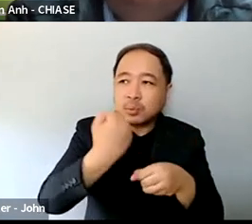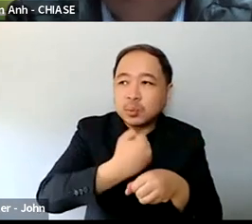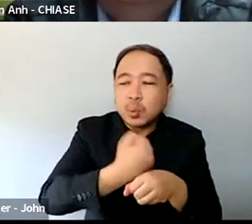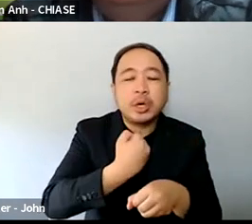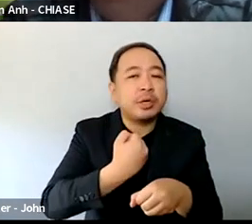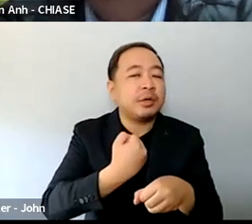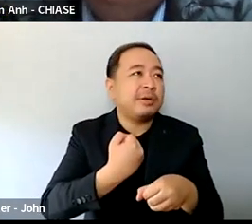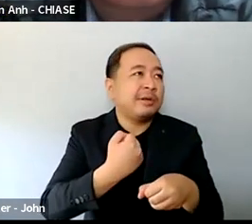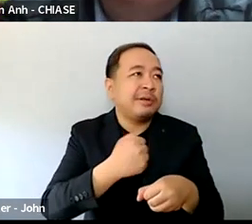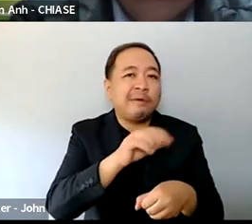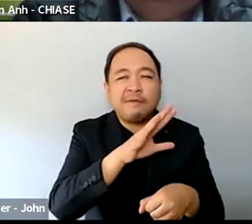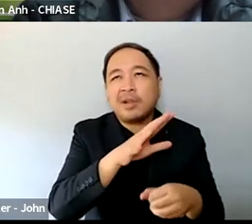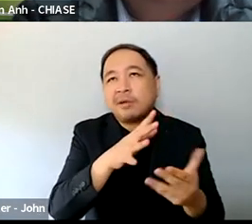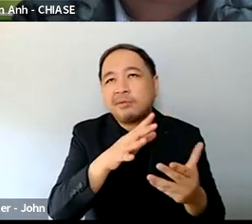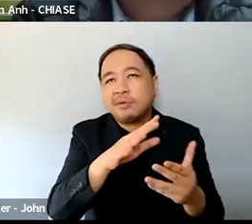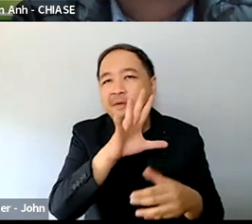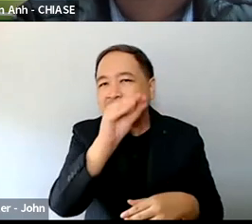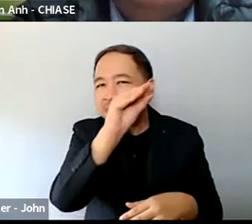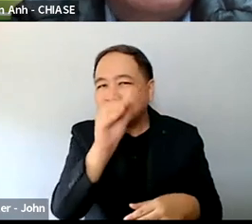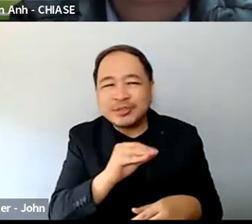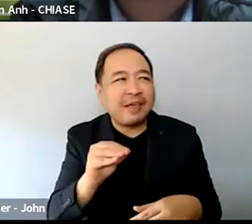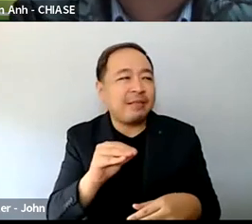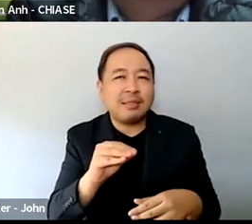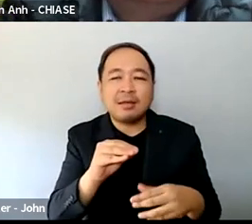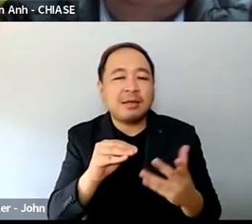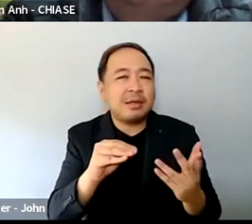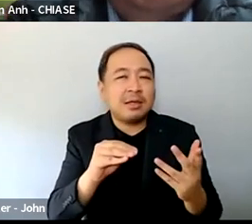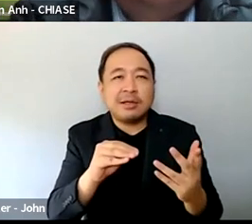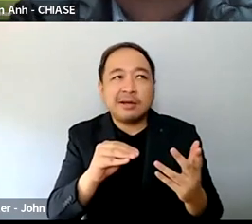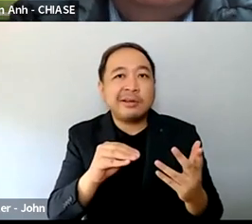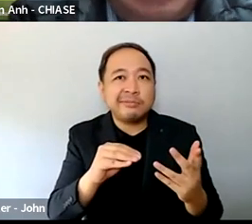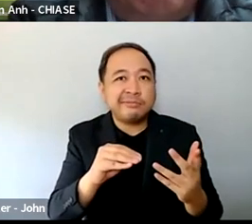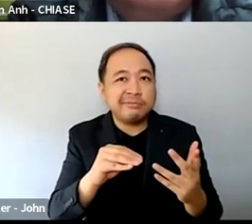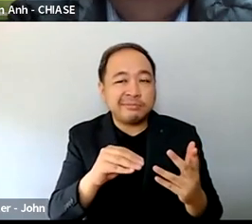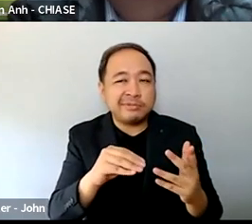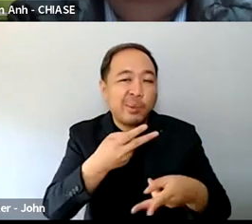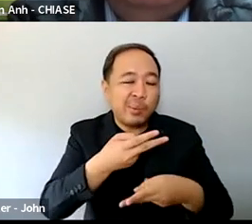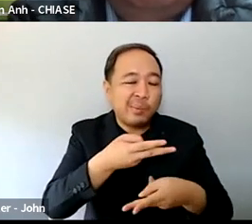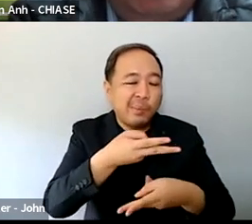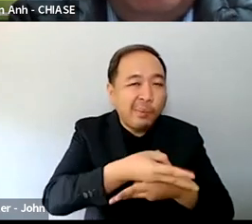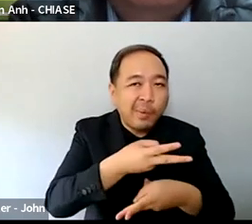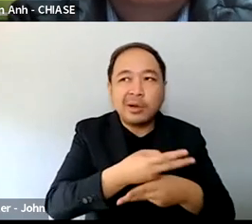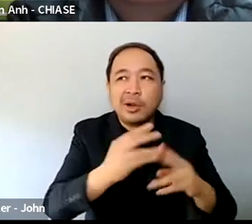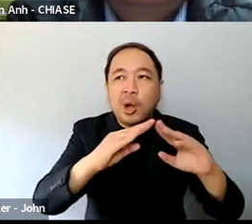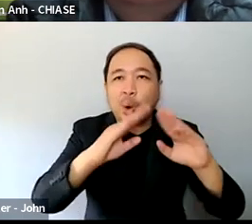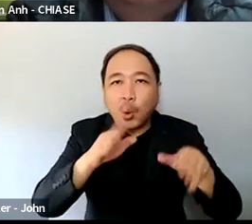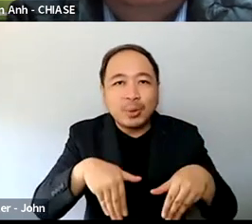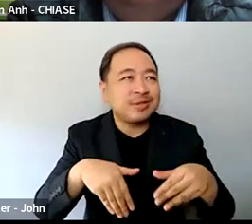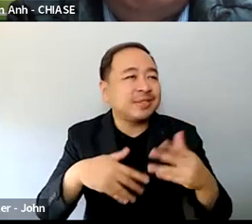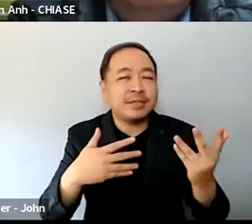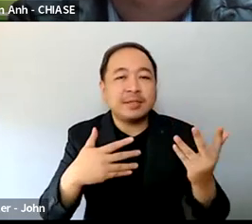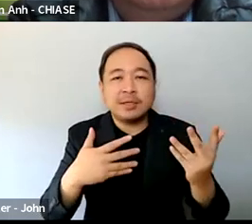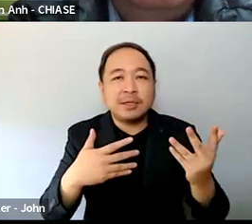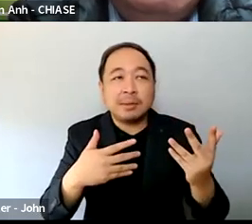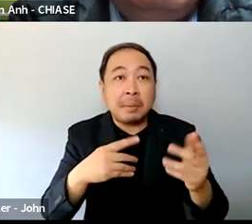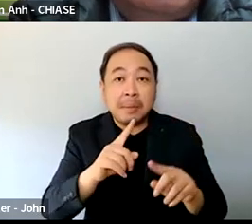means around 30 to 40% more than men for unpaid and domestic work. But